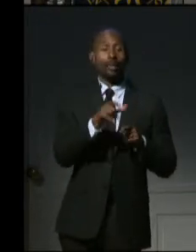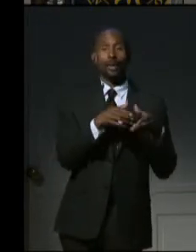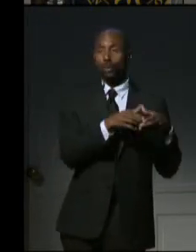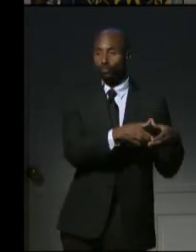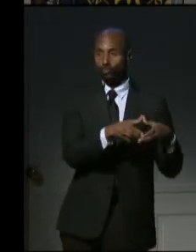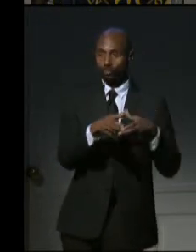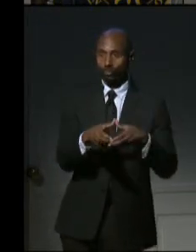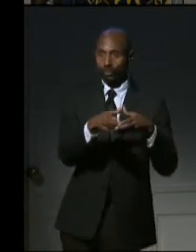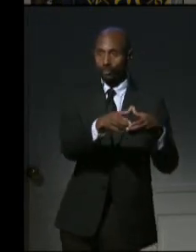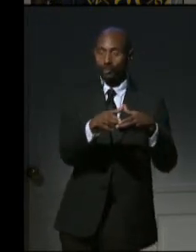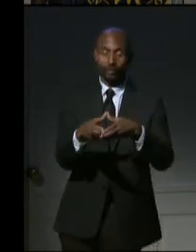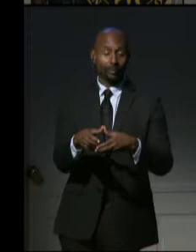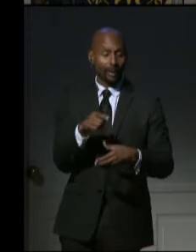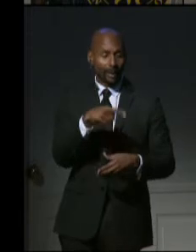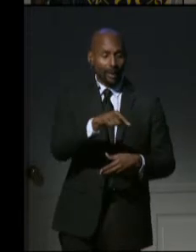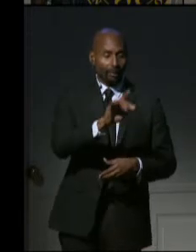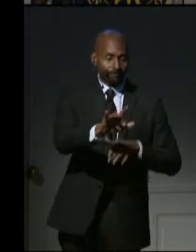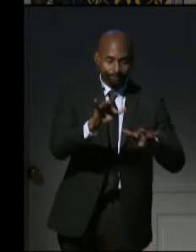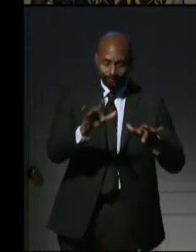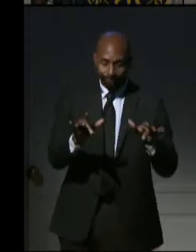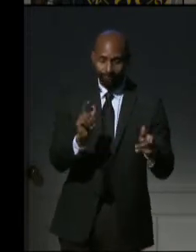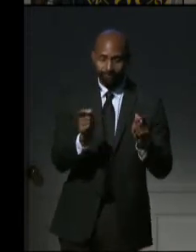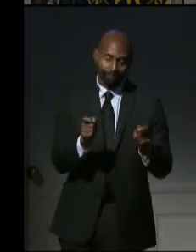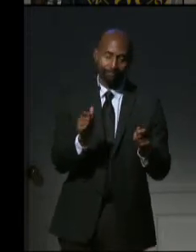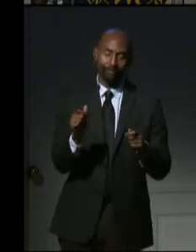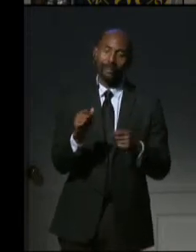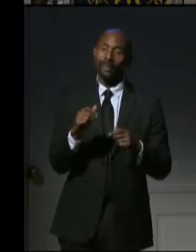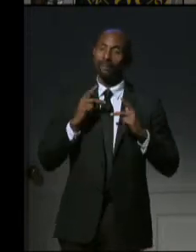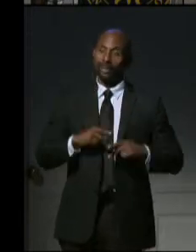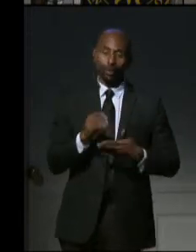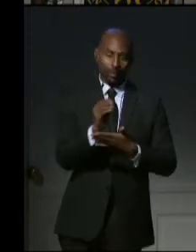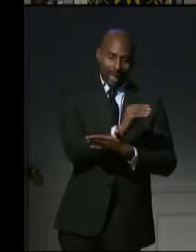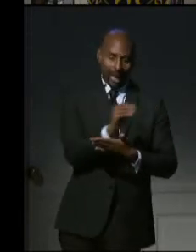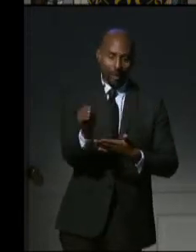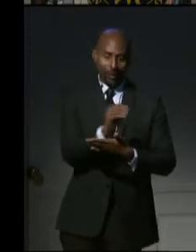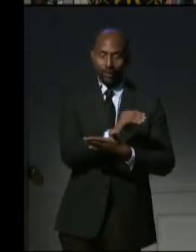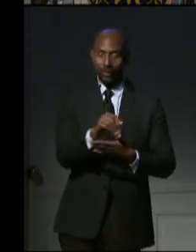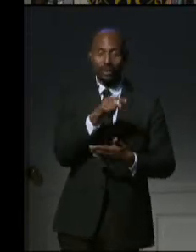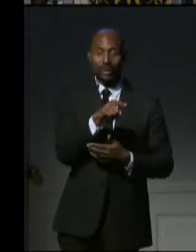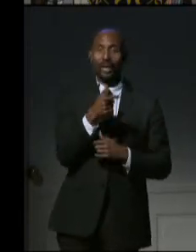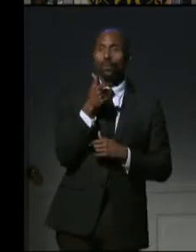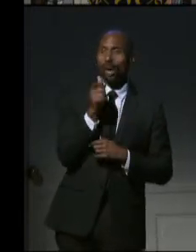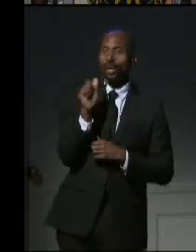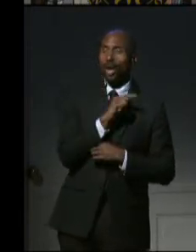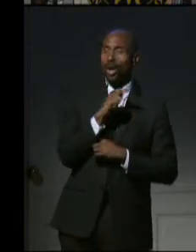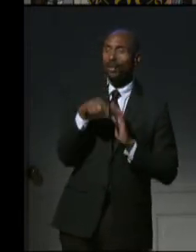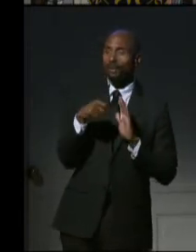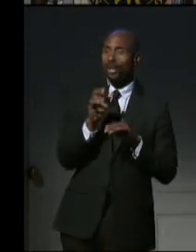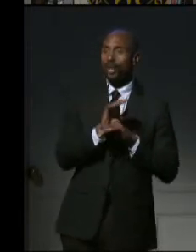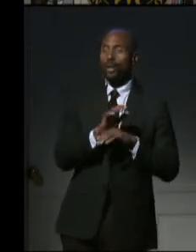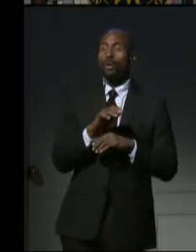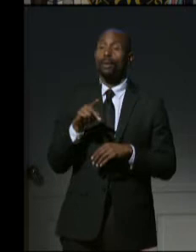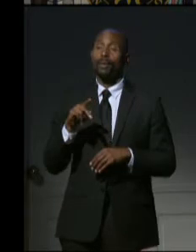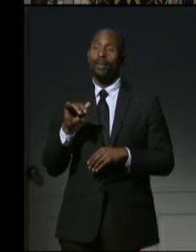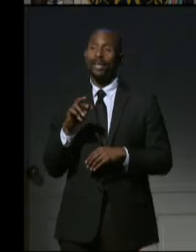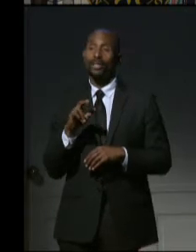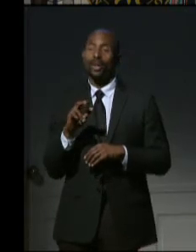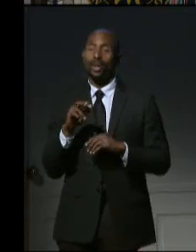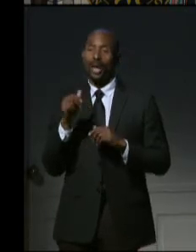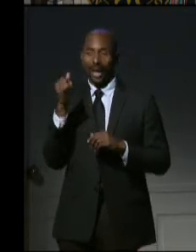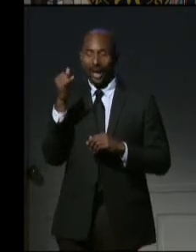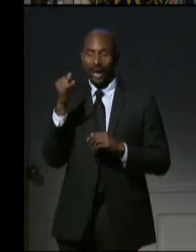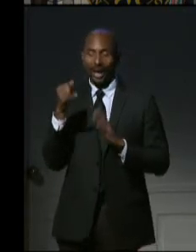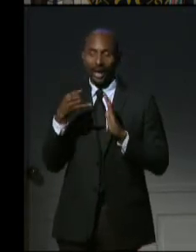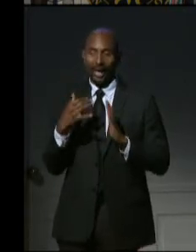were manipulating all of the digital and physical sliders. They were watching all of the videos that were Pixar animators talking about how